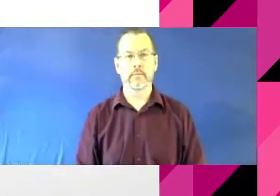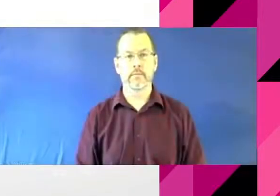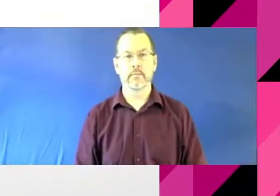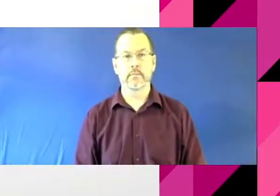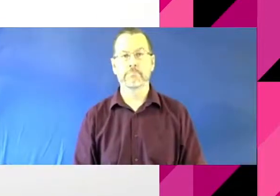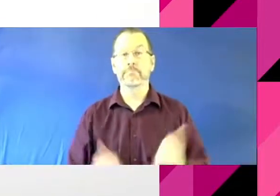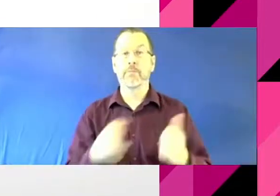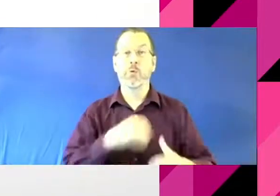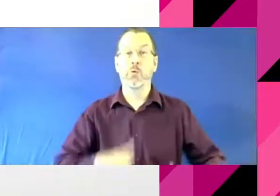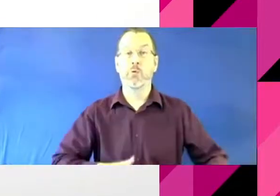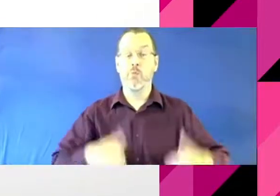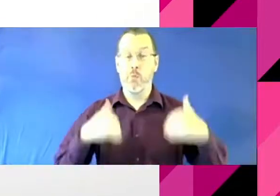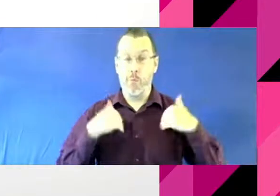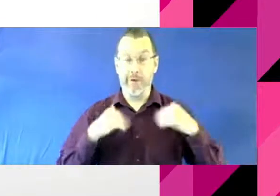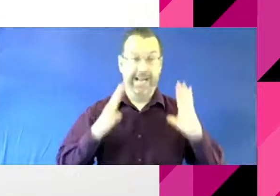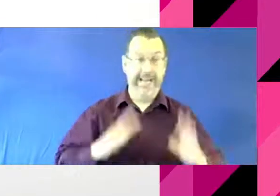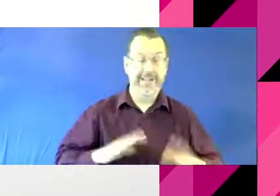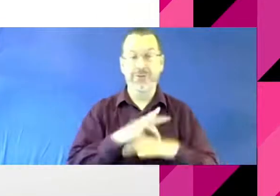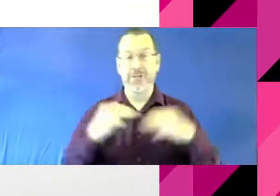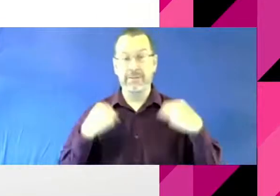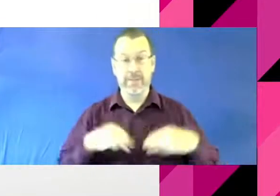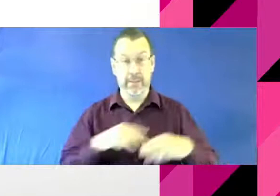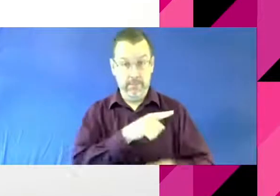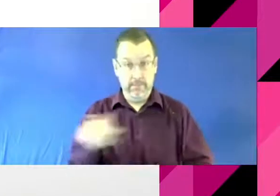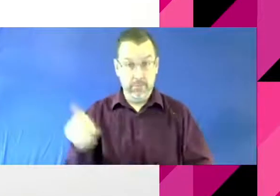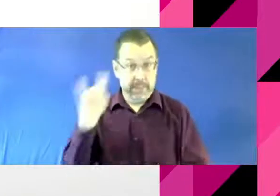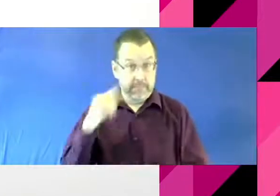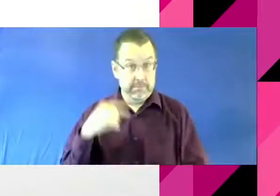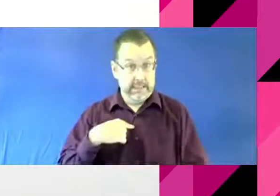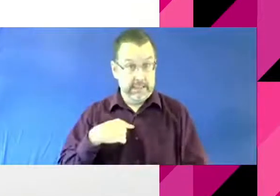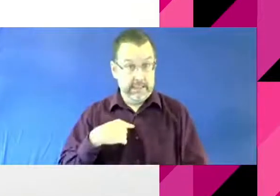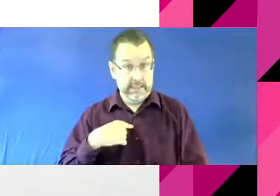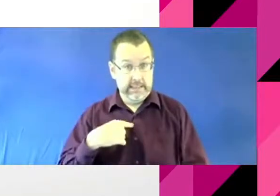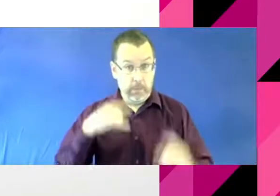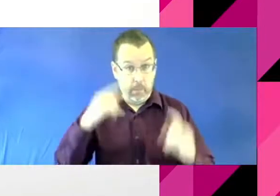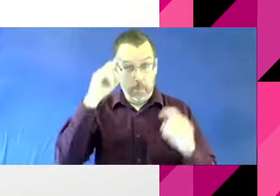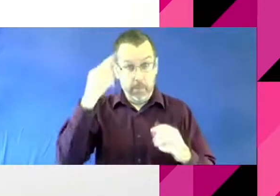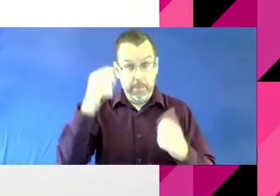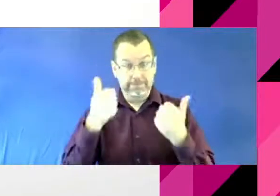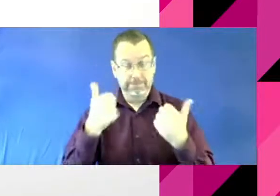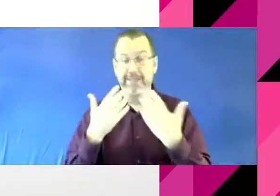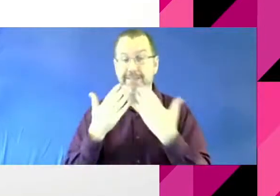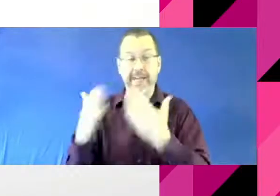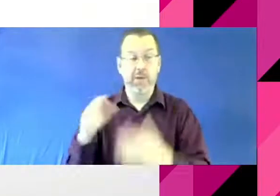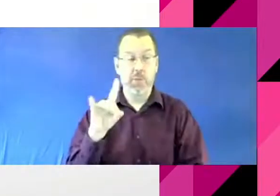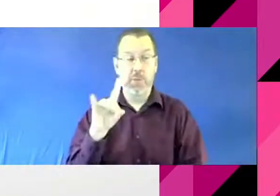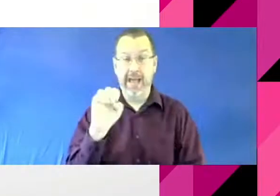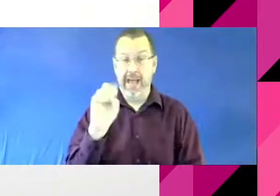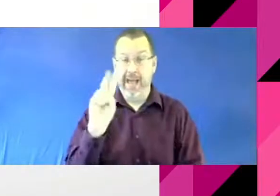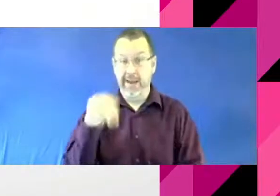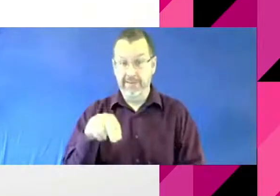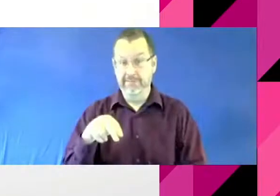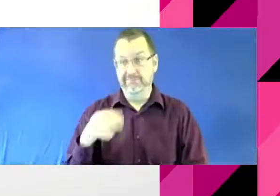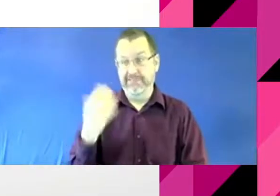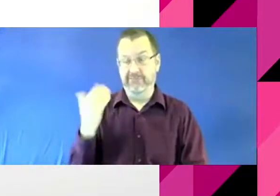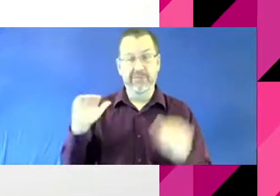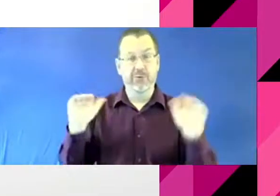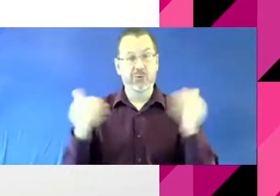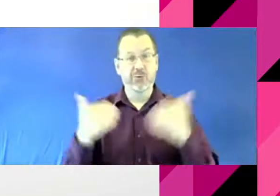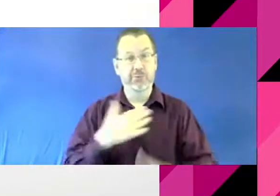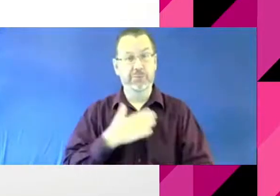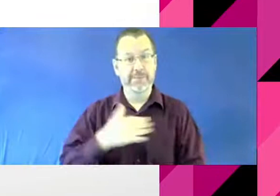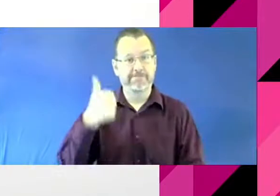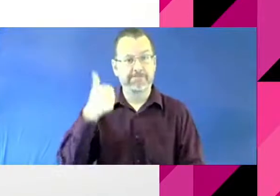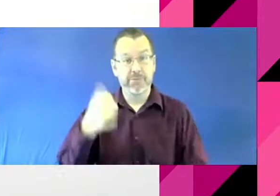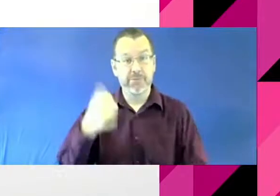Good morning, ladies and gentlemen. You can hear me there, I hope. And thank you, Helen, for the introduction. And it's great